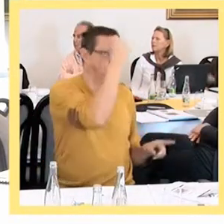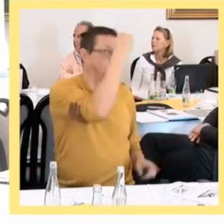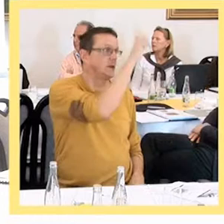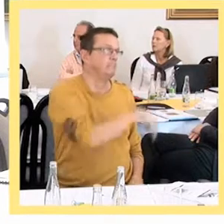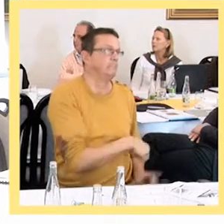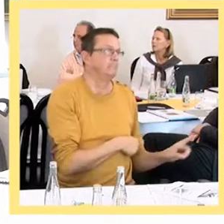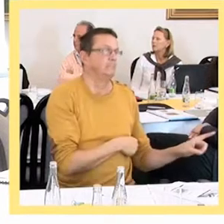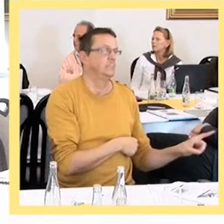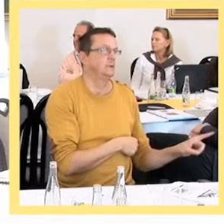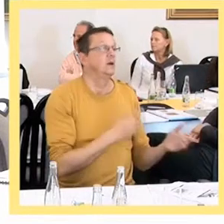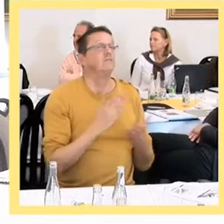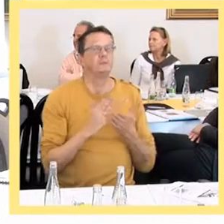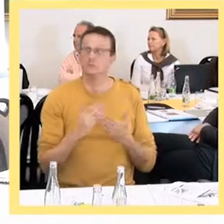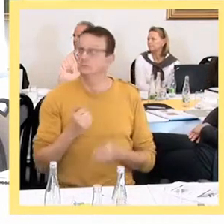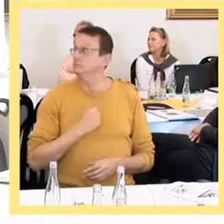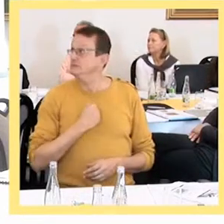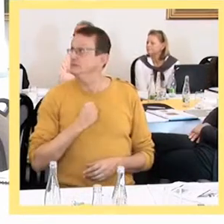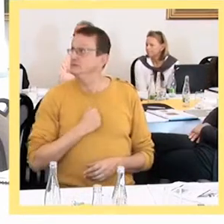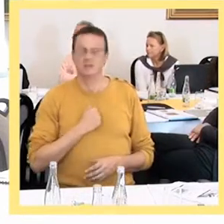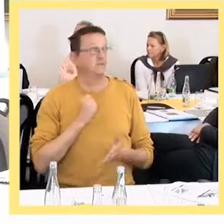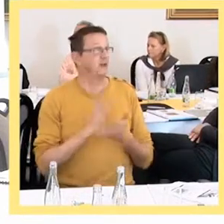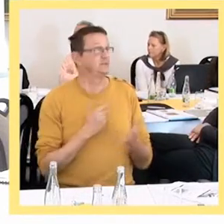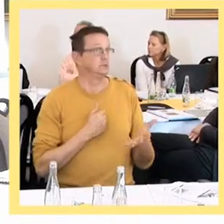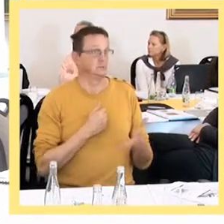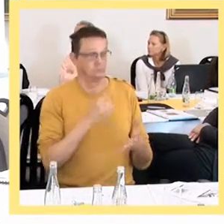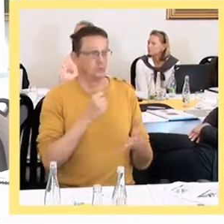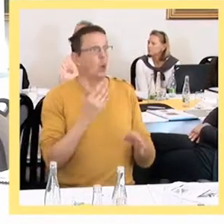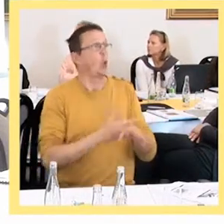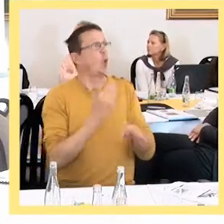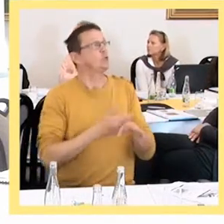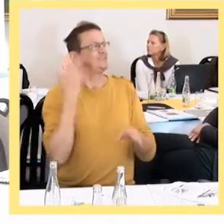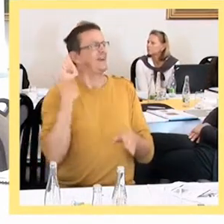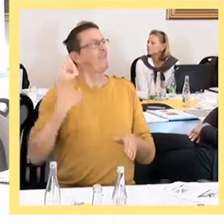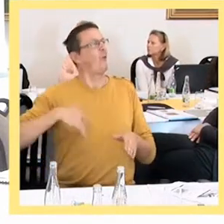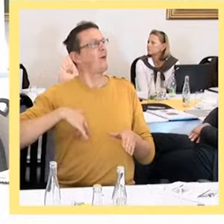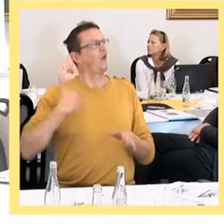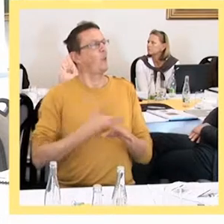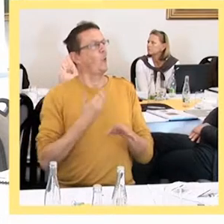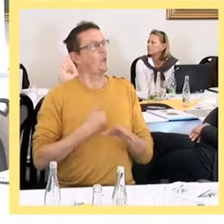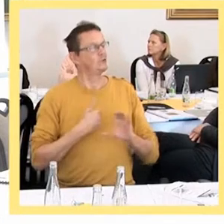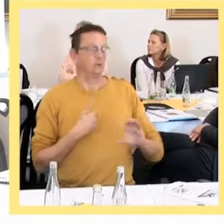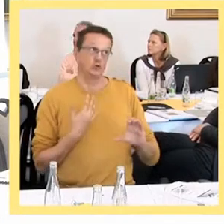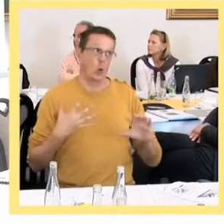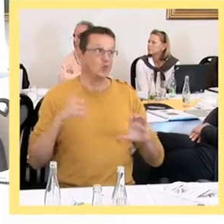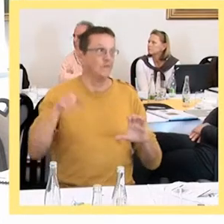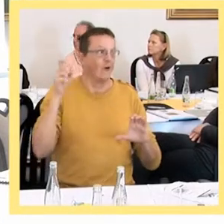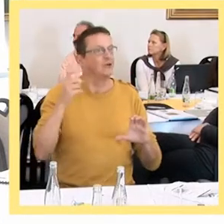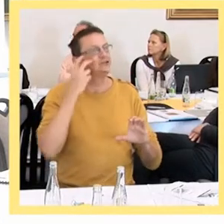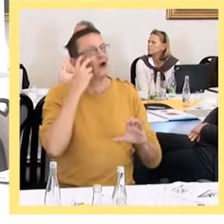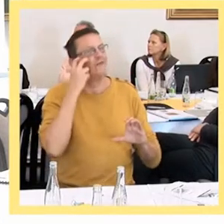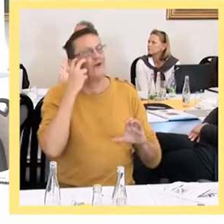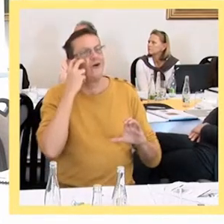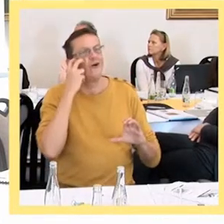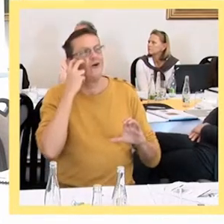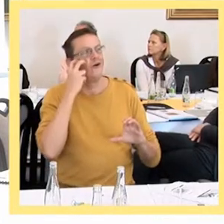as well, certainly from my point of view in terms of developing the exercise, it was a challenge to include